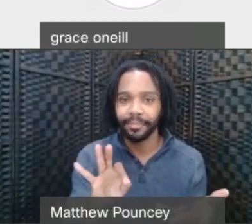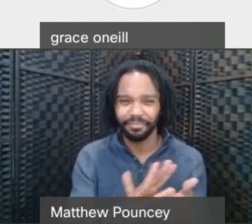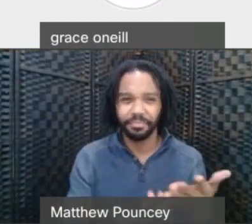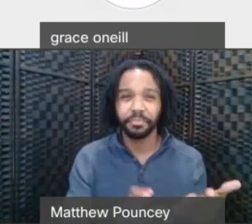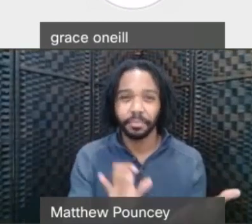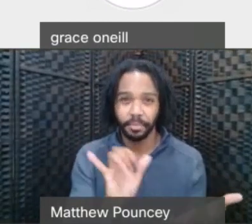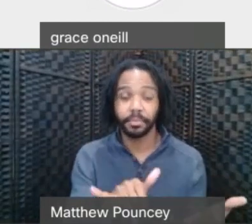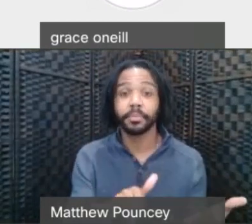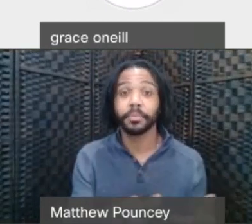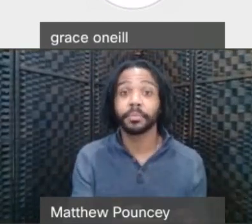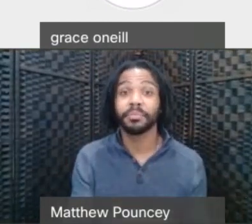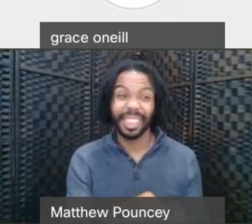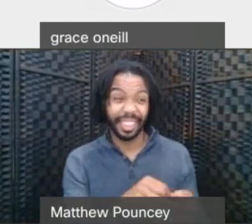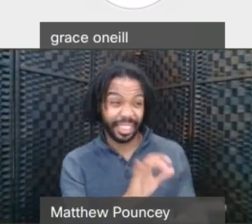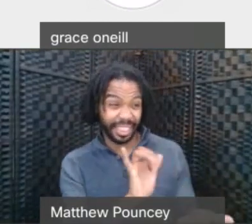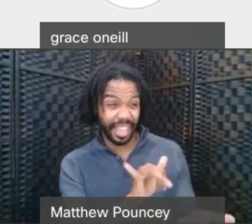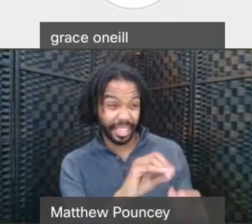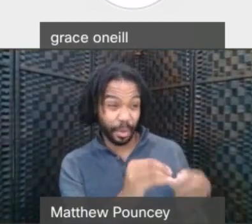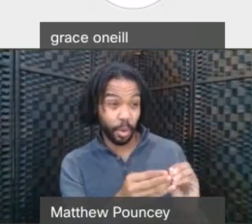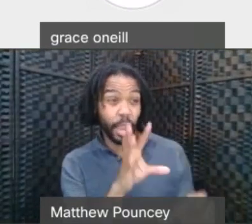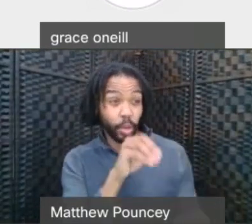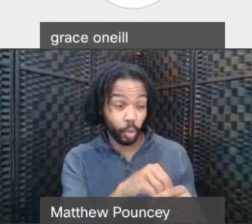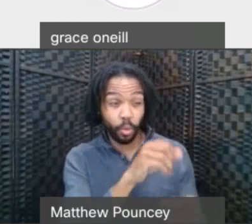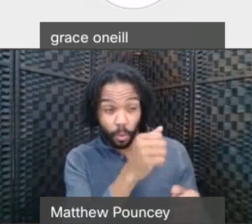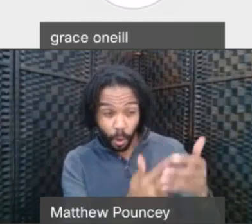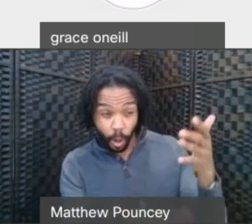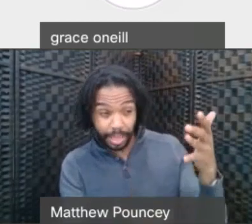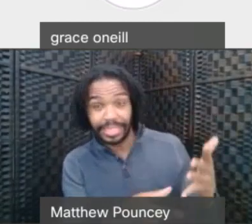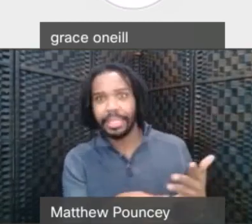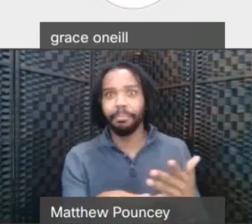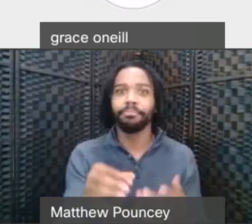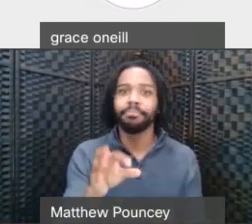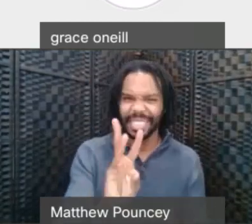is all but about 6 of them. So of the